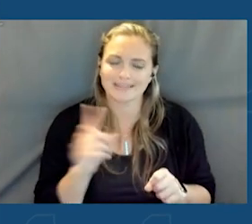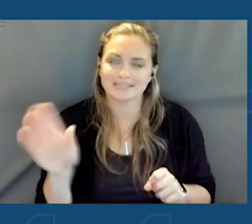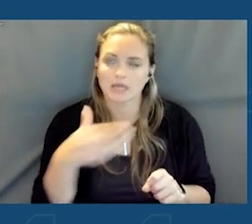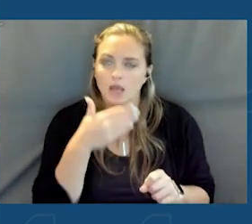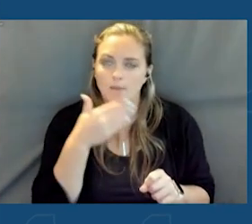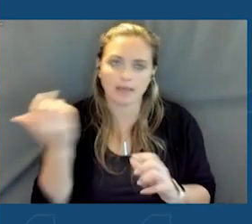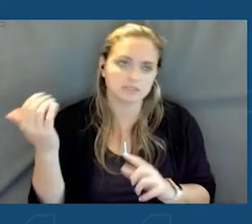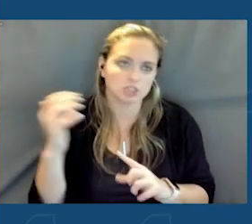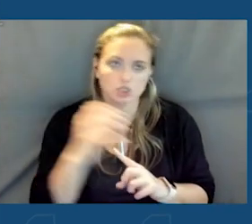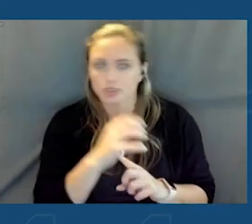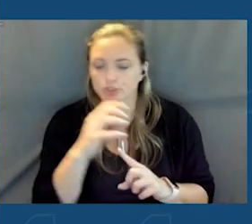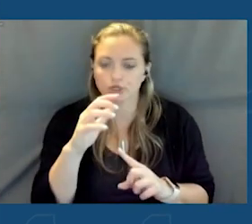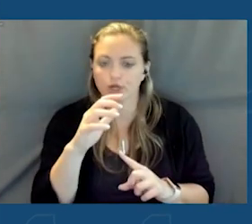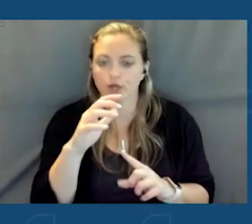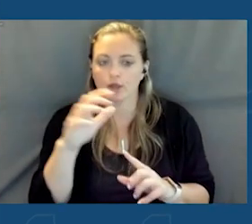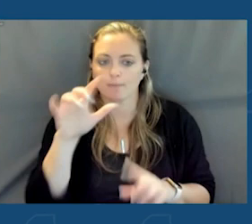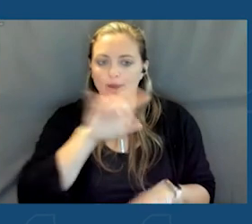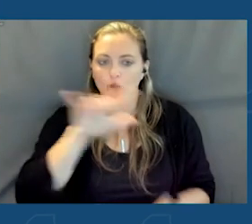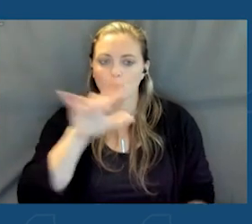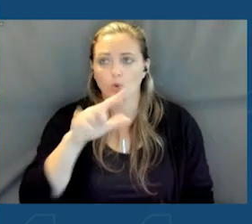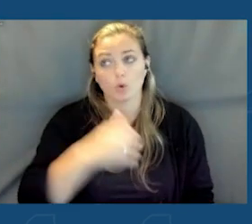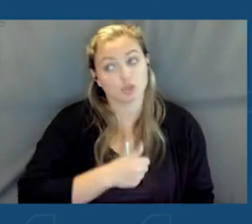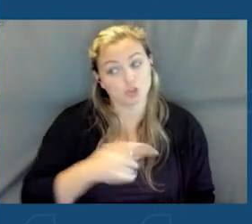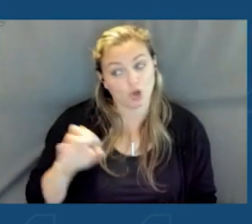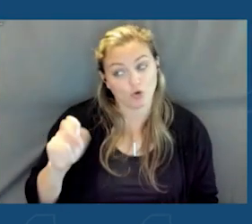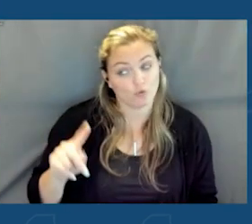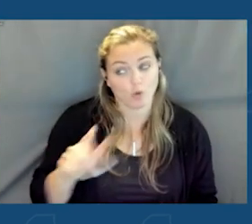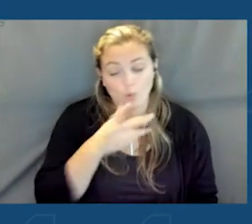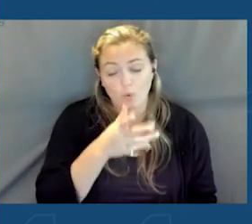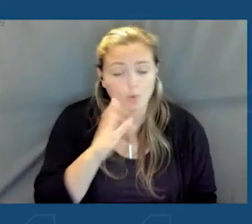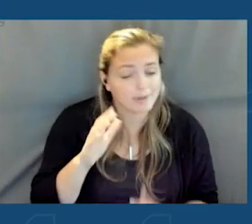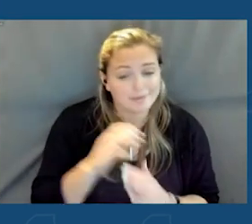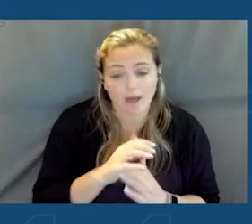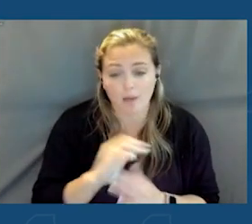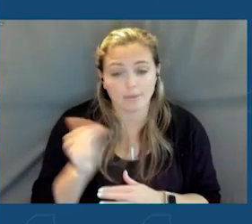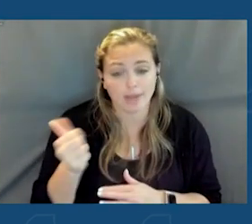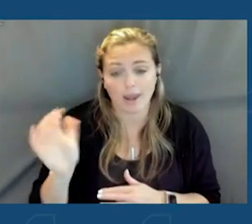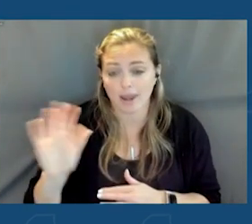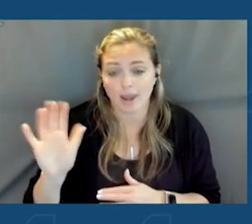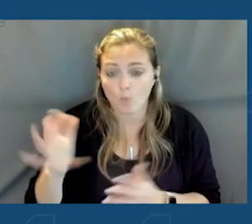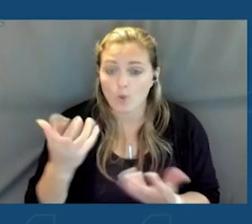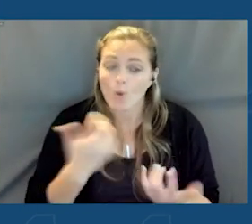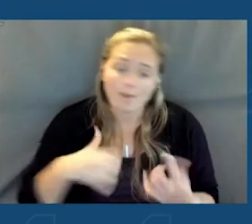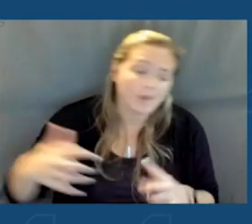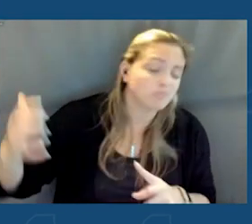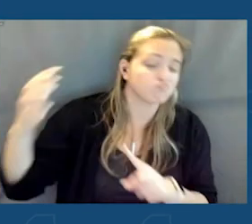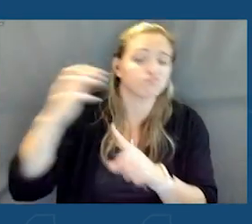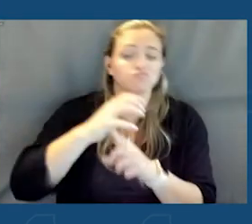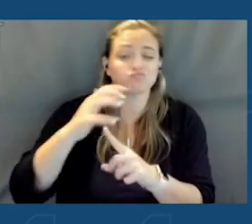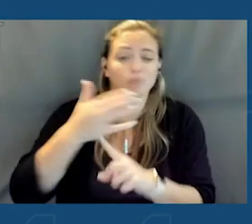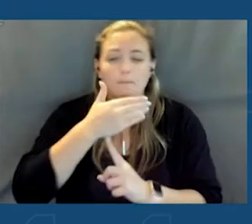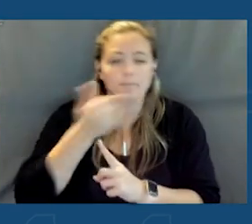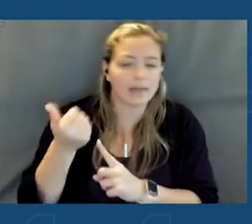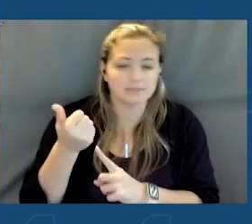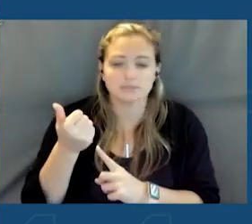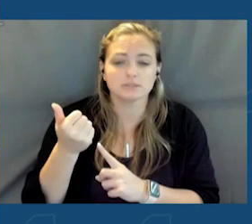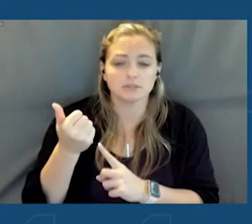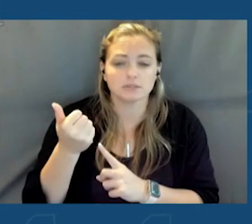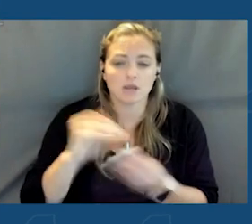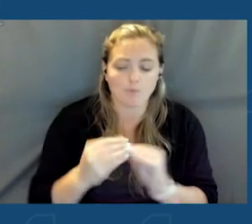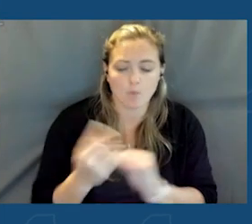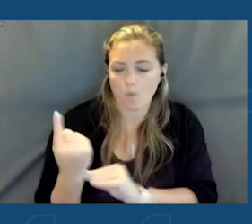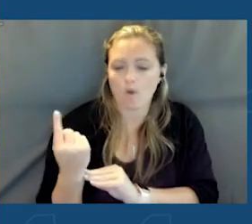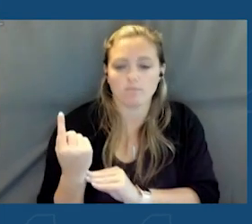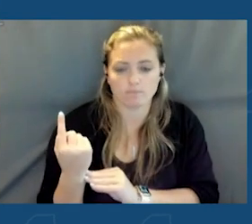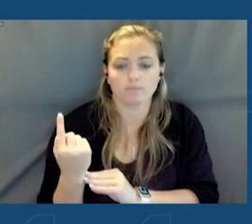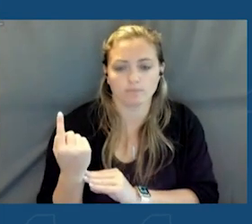in the world. Sorry, Rick, we're not looking to be in the top 10. We're looking to be the greatest. We're looking to be number one.